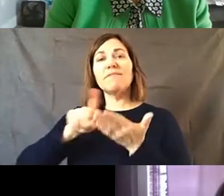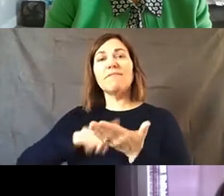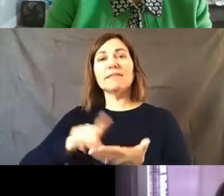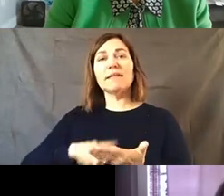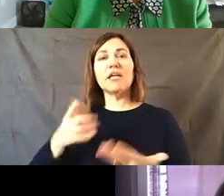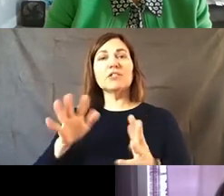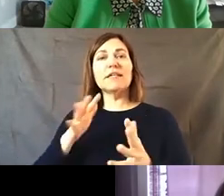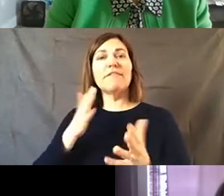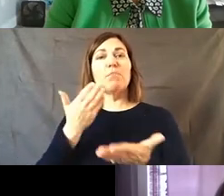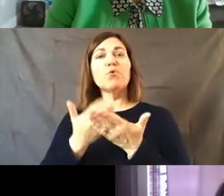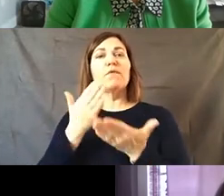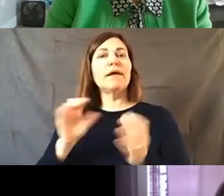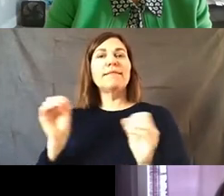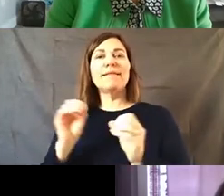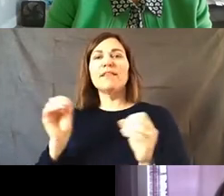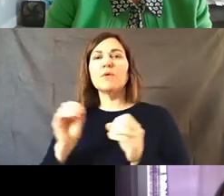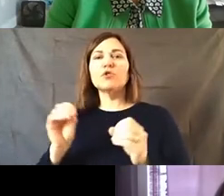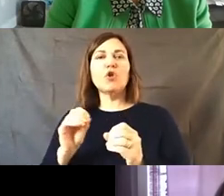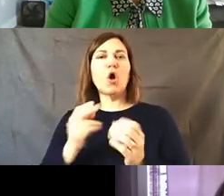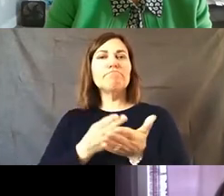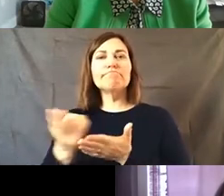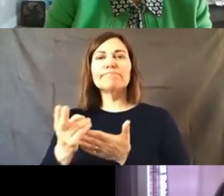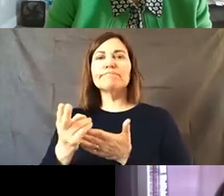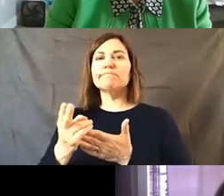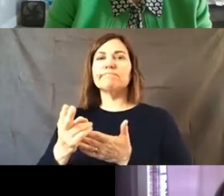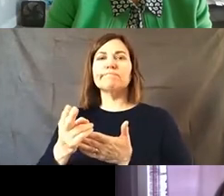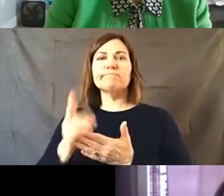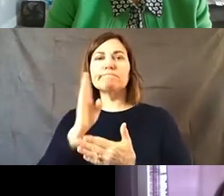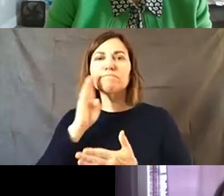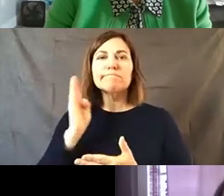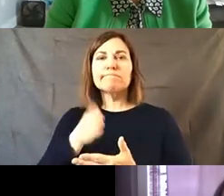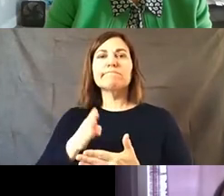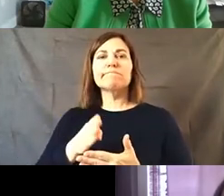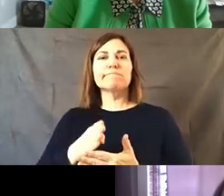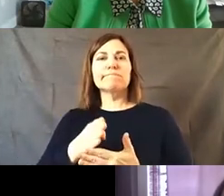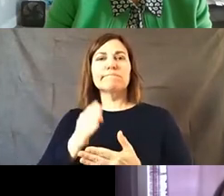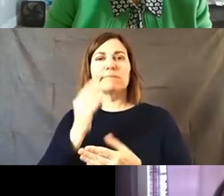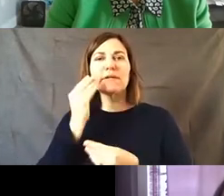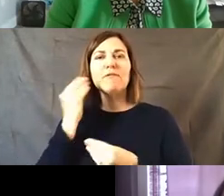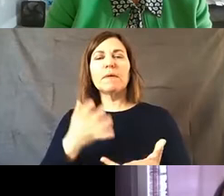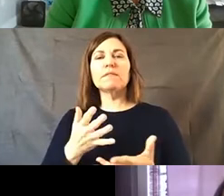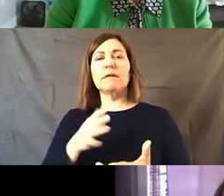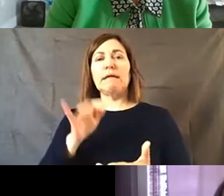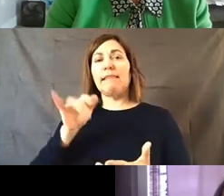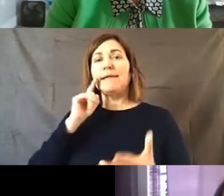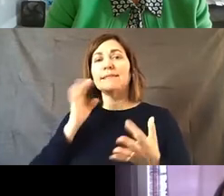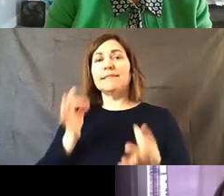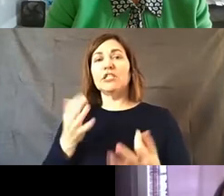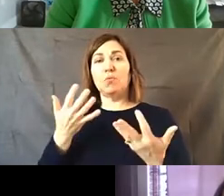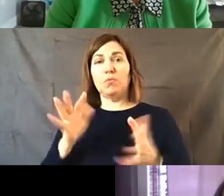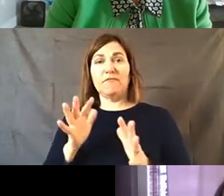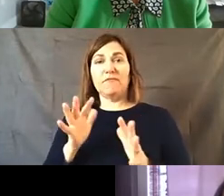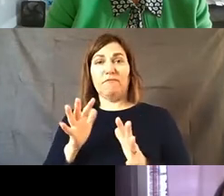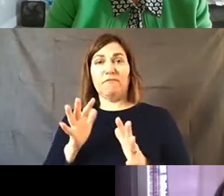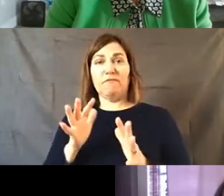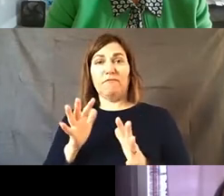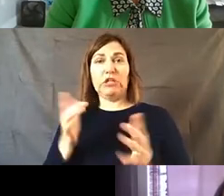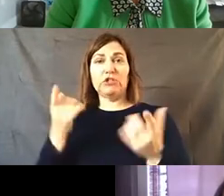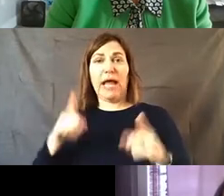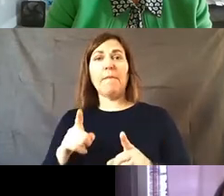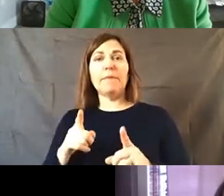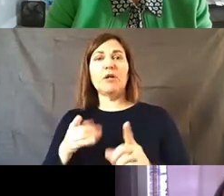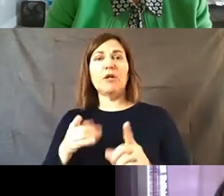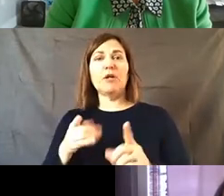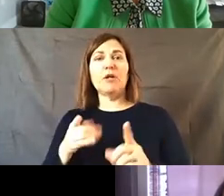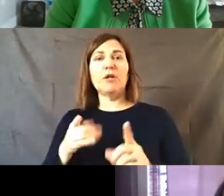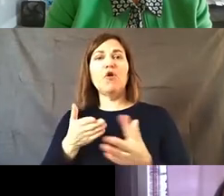that there's no transparency, and the decision was made according to them by the Home Rule Charter, which in the very beginning of